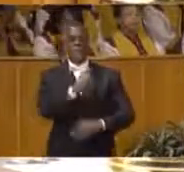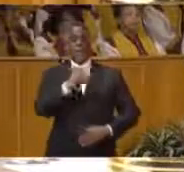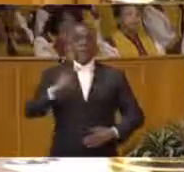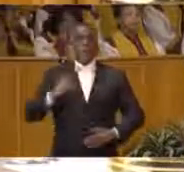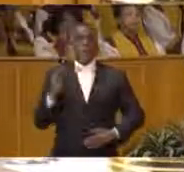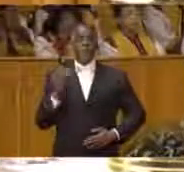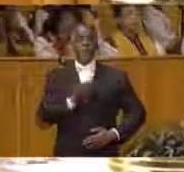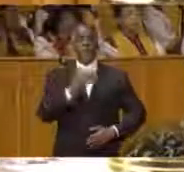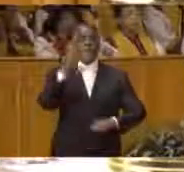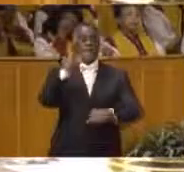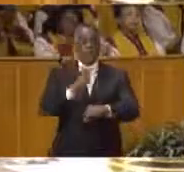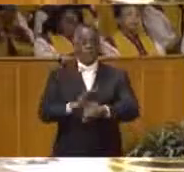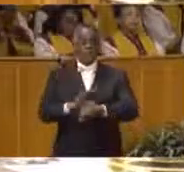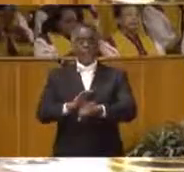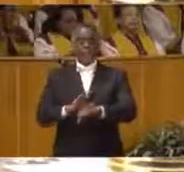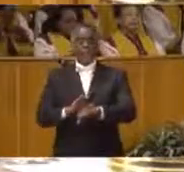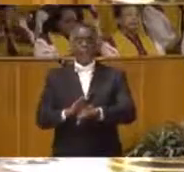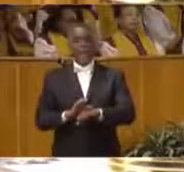church.